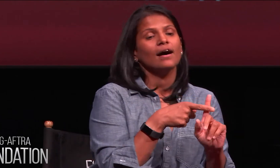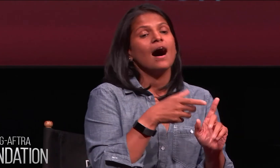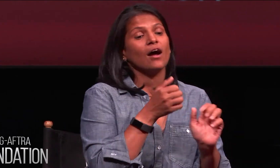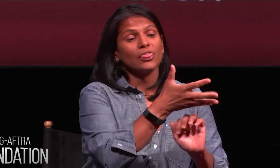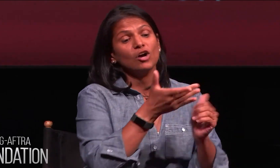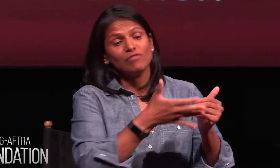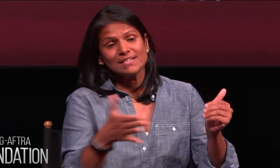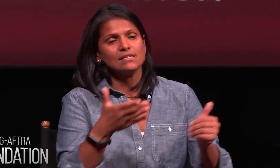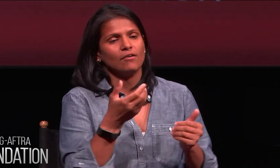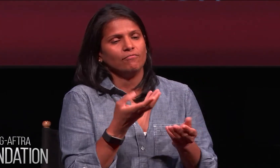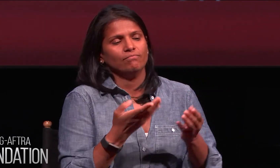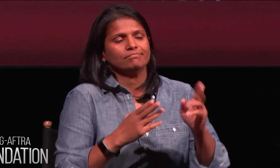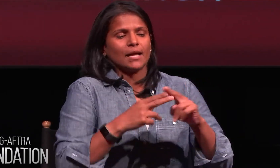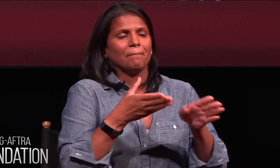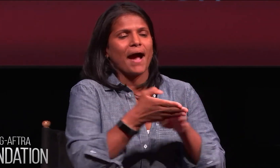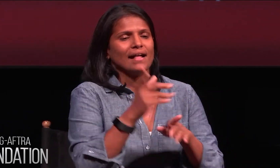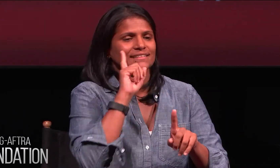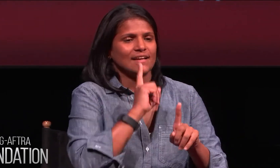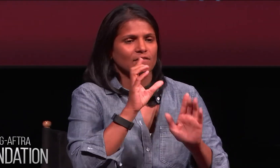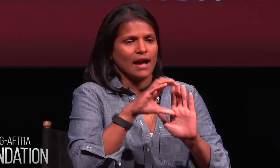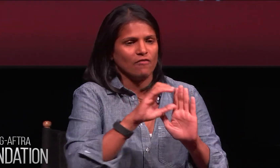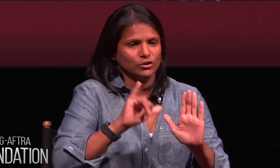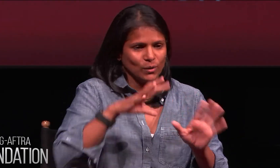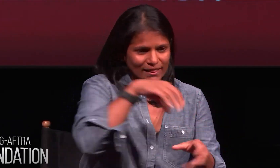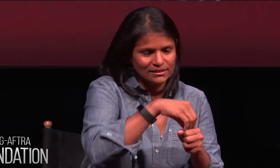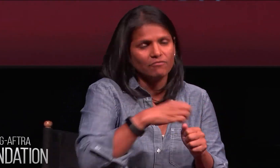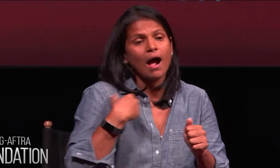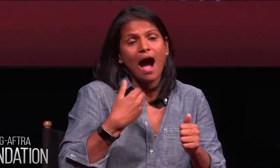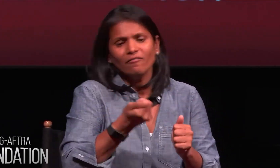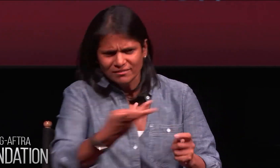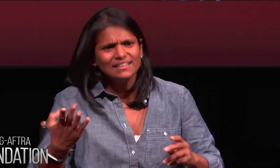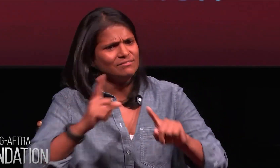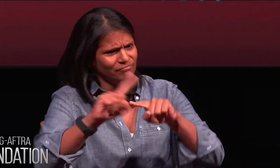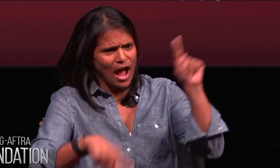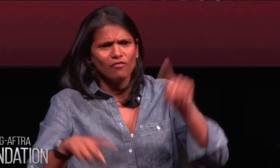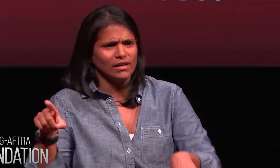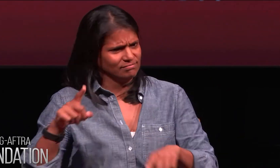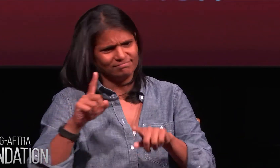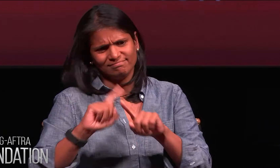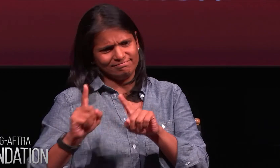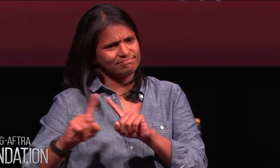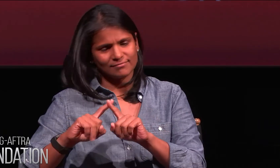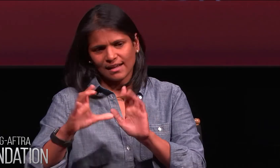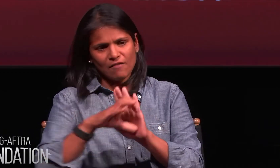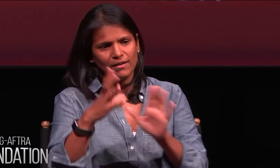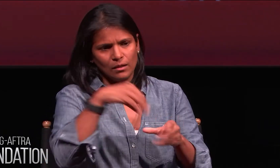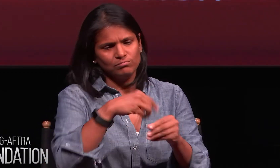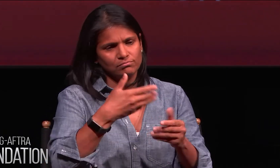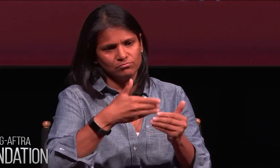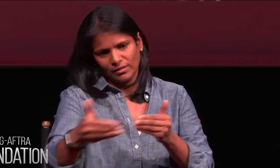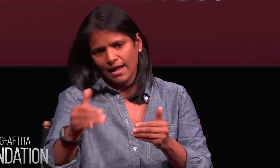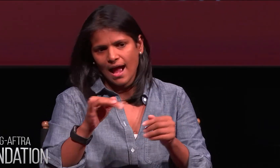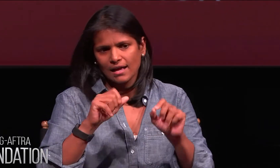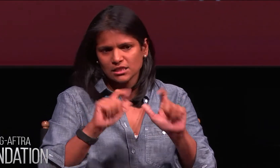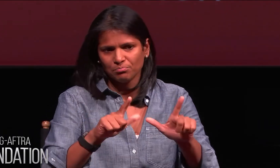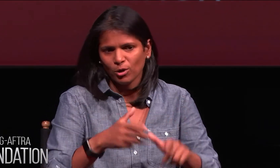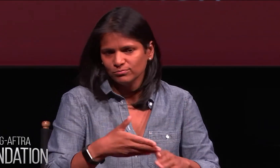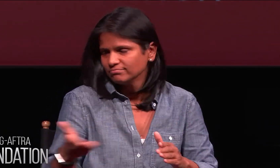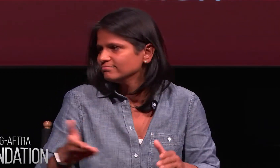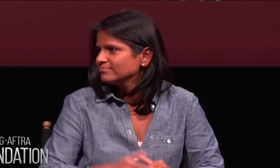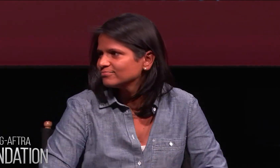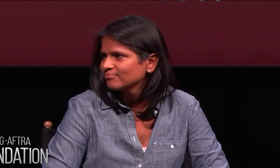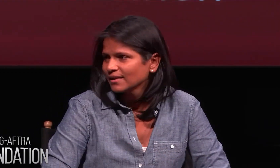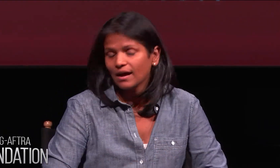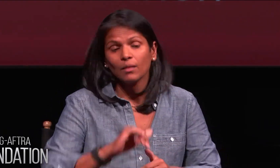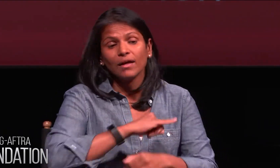Yes, and that's Jacob, who is the lead character, and then there are main deaf characters in it, but of course there are a variety of others